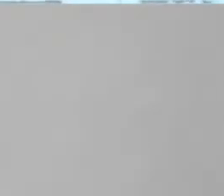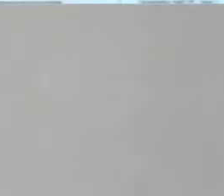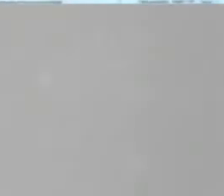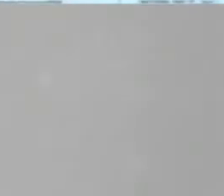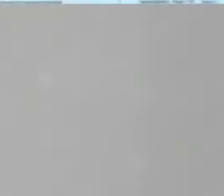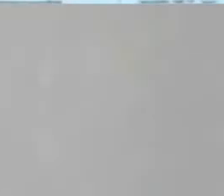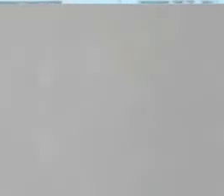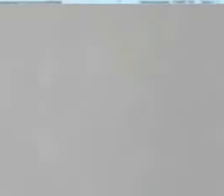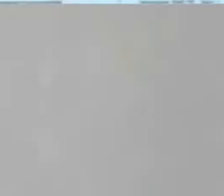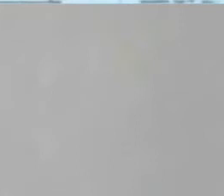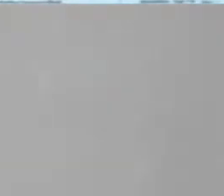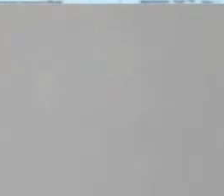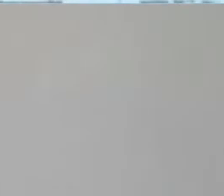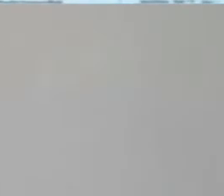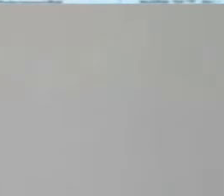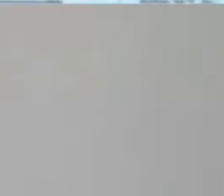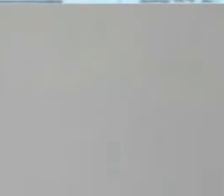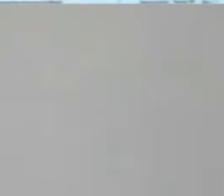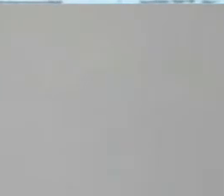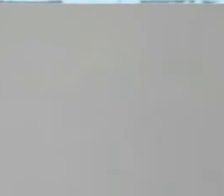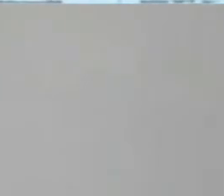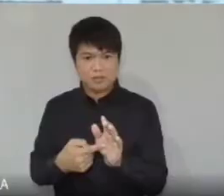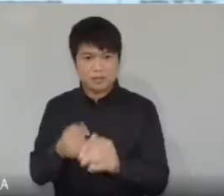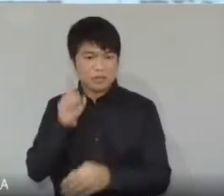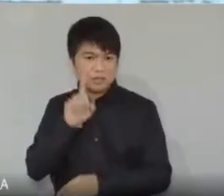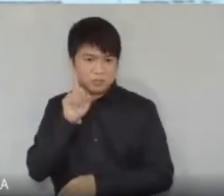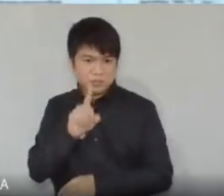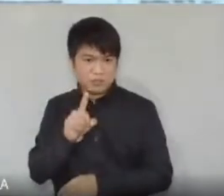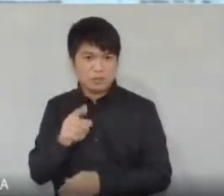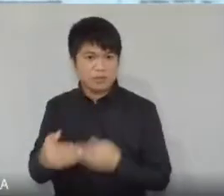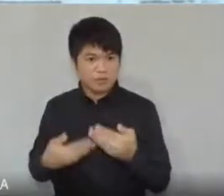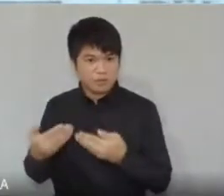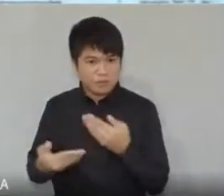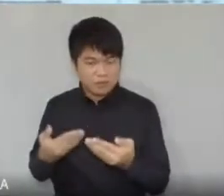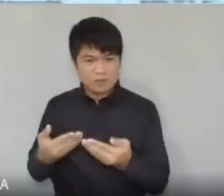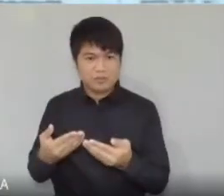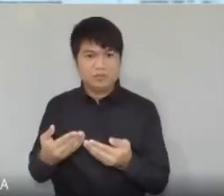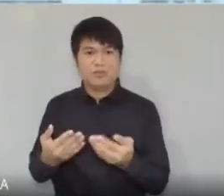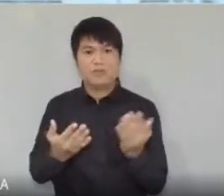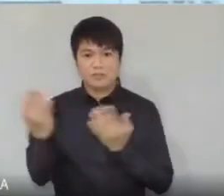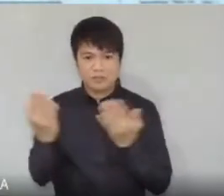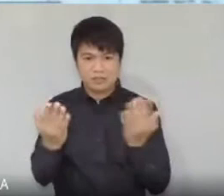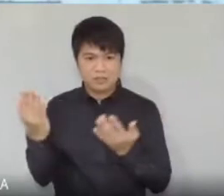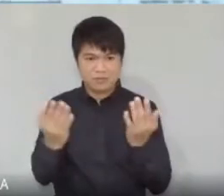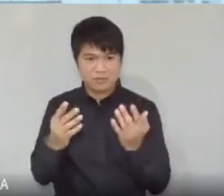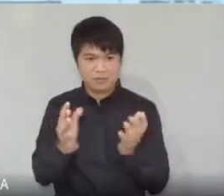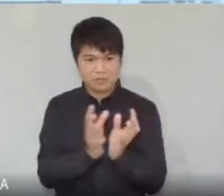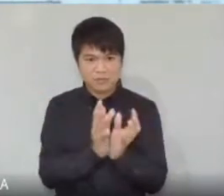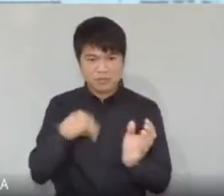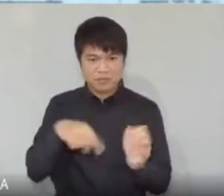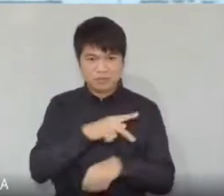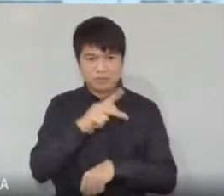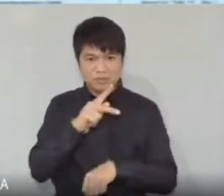Other wealth, because on the time of the administration of our city mayor, he has goals and vision